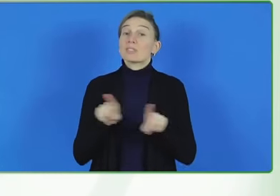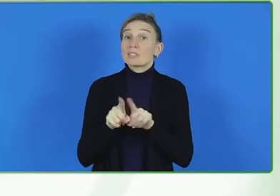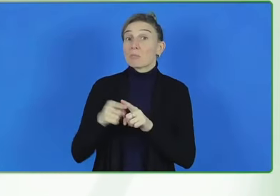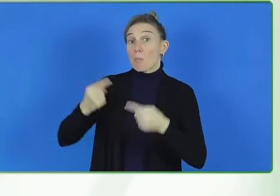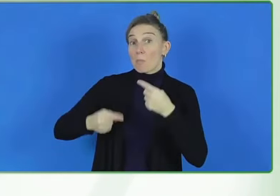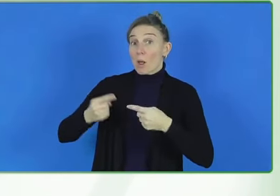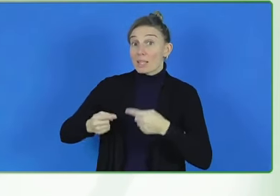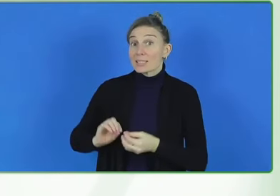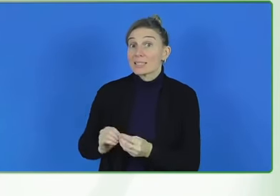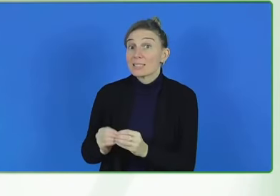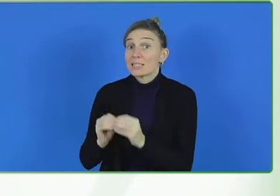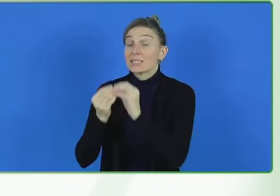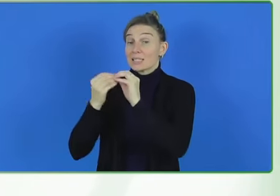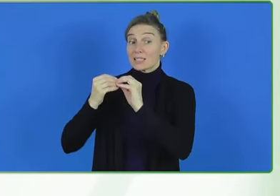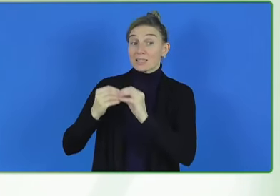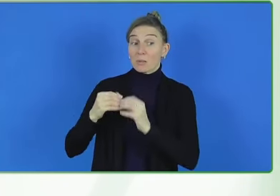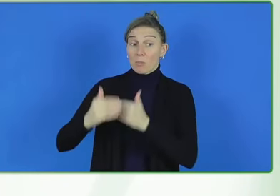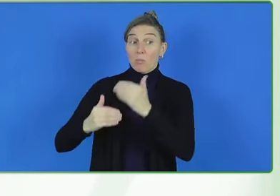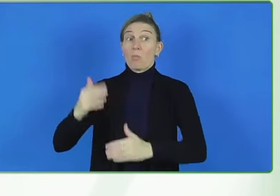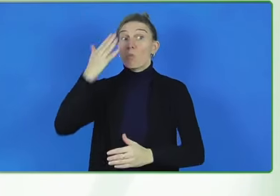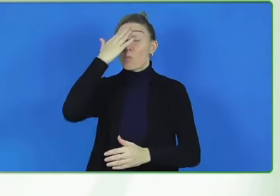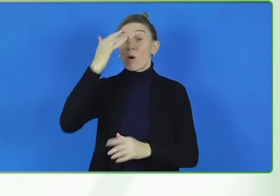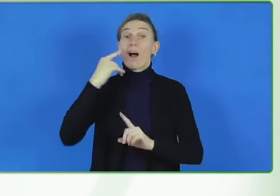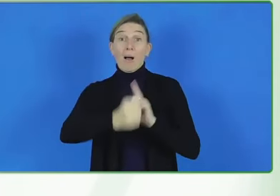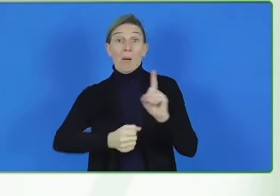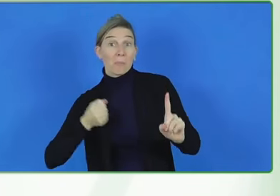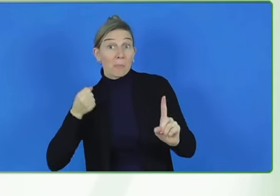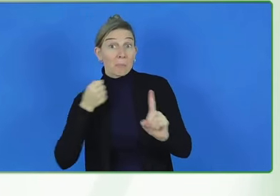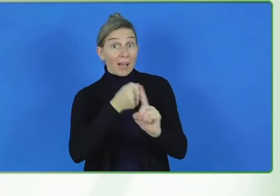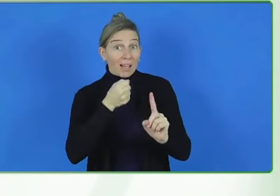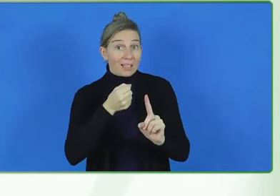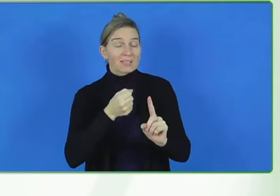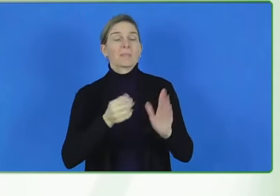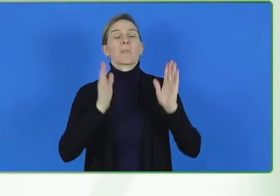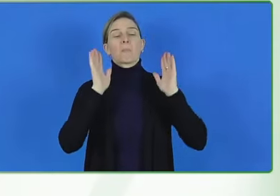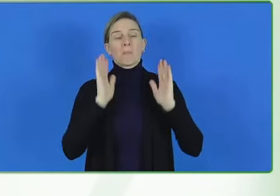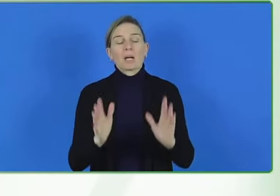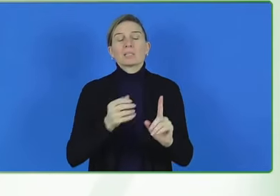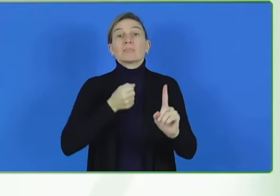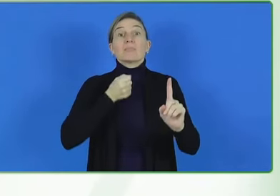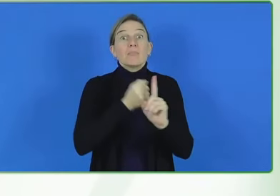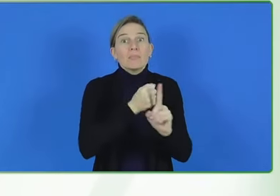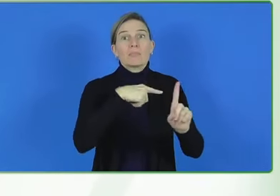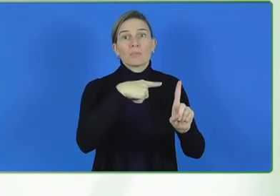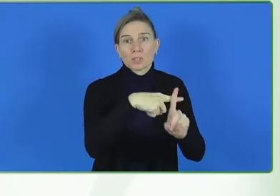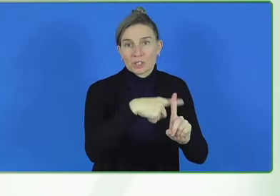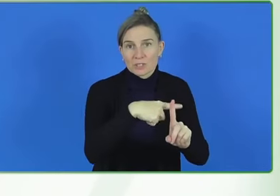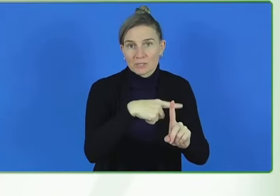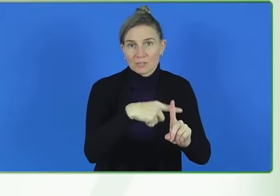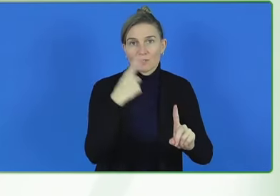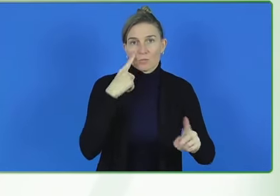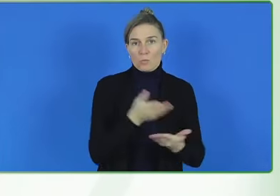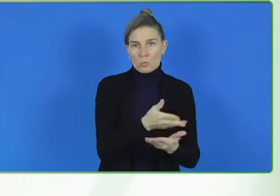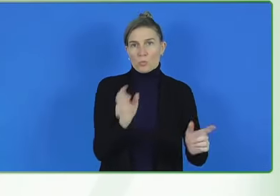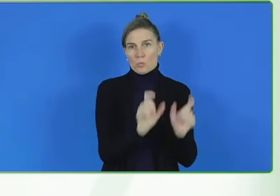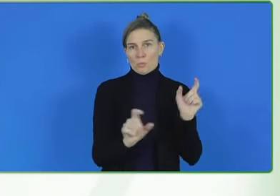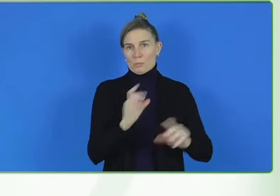these impacts are meant to impact in positive the lives of persons with disabilities. Thank